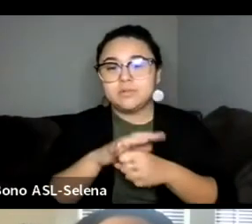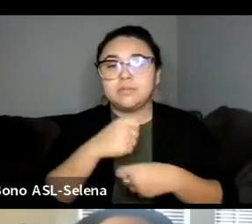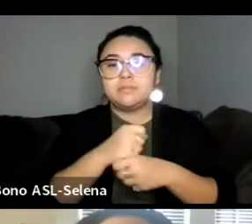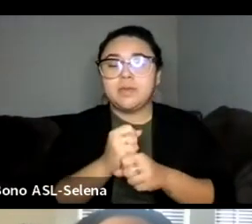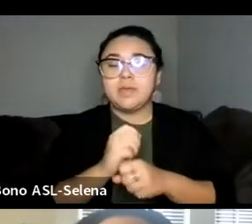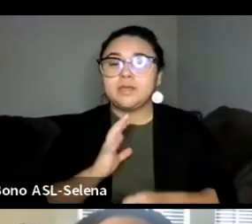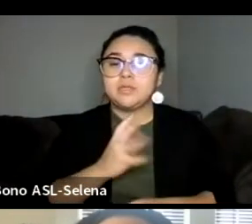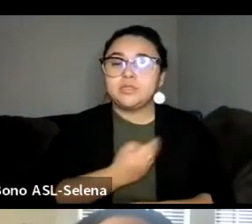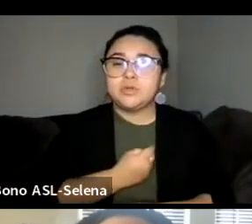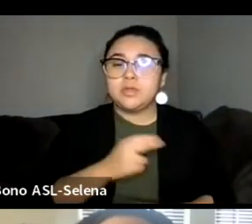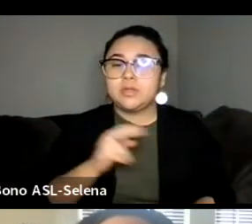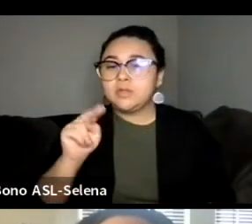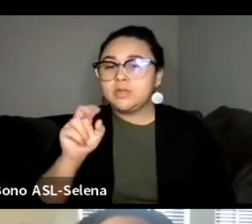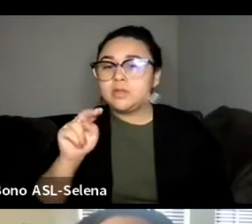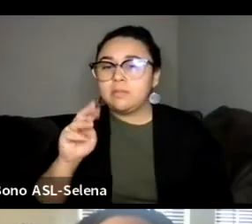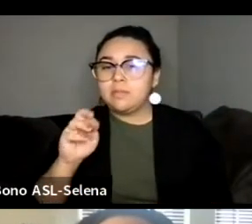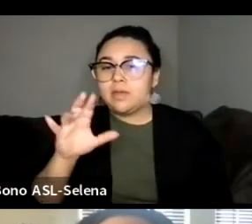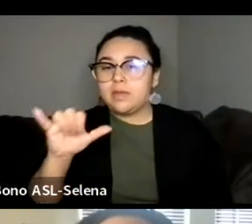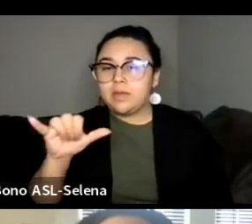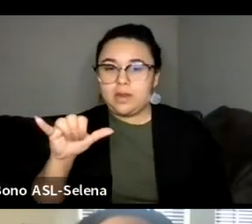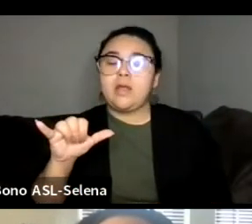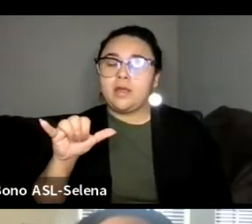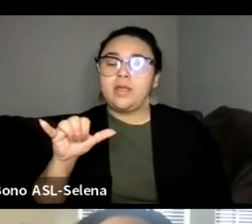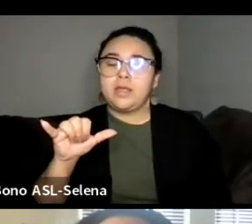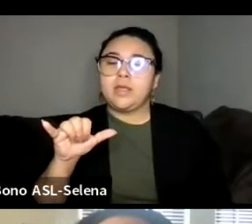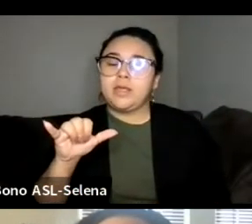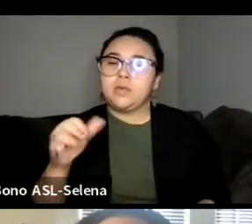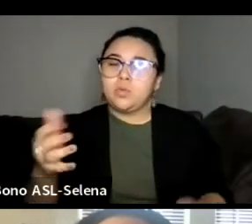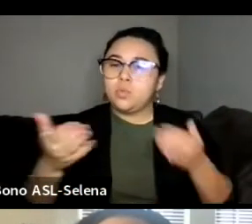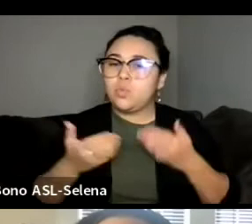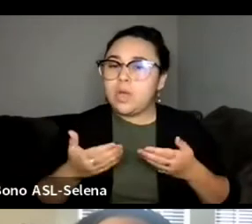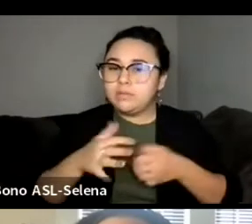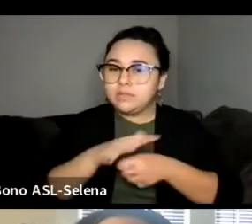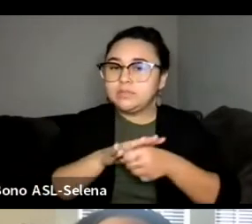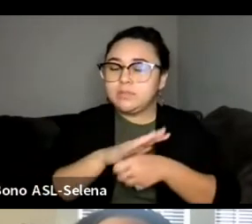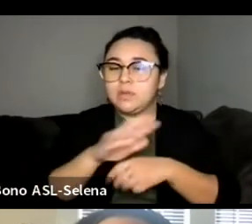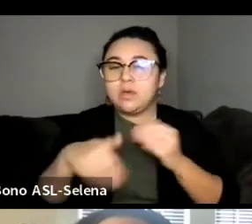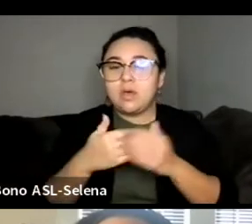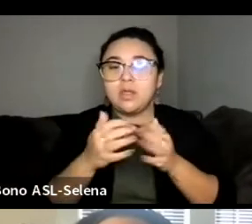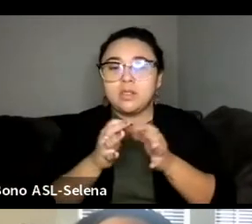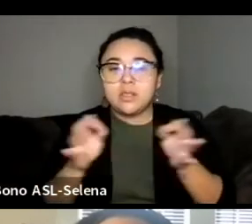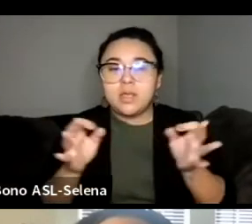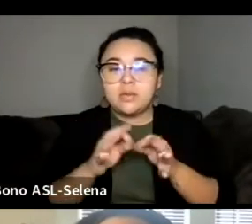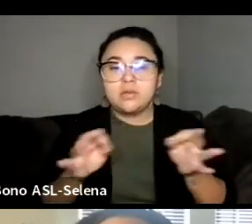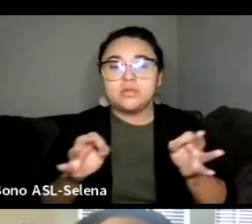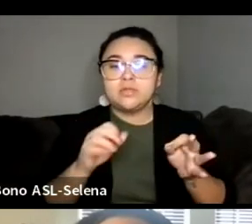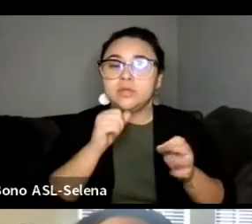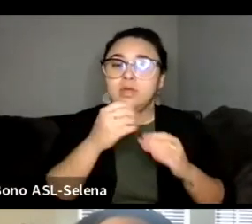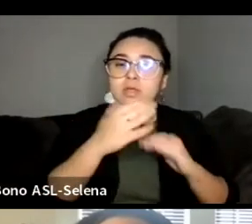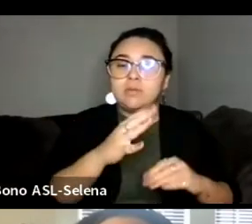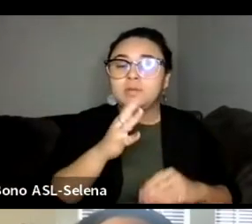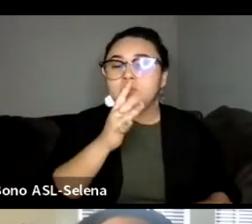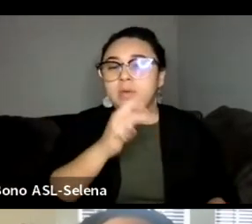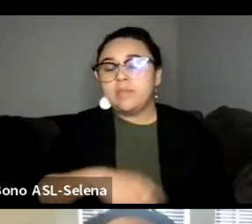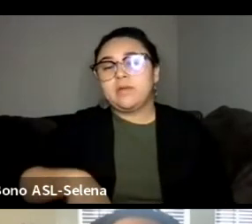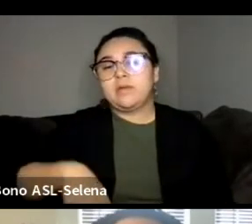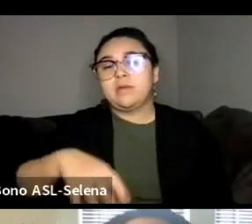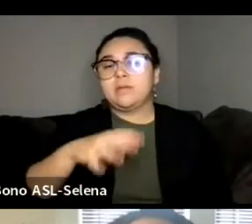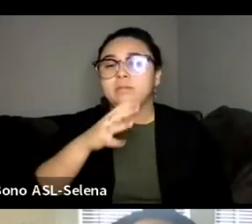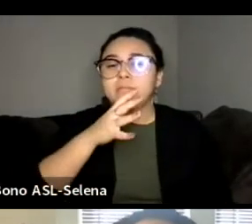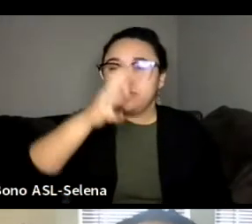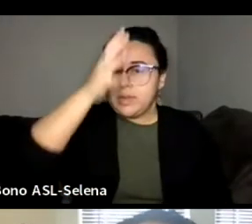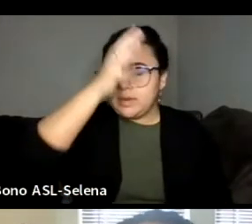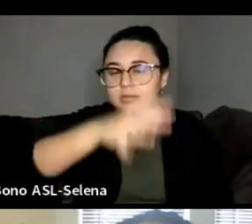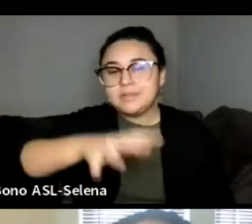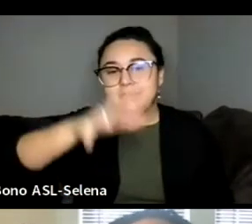and non-binary affirming space. All language that includes but is not limited to mother, parent, dad, caregiver, et cetera, applies to